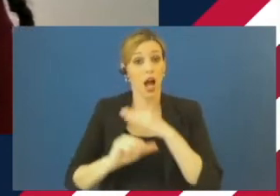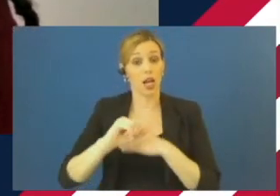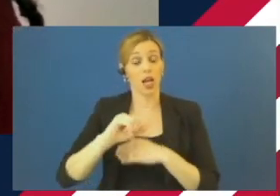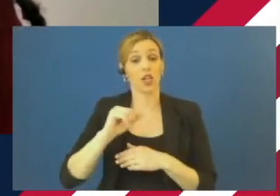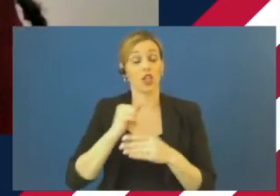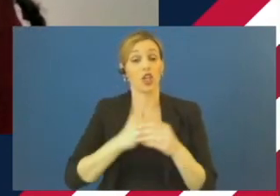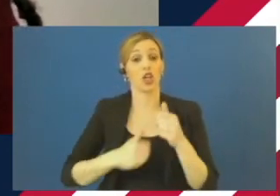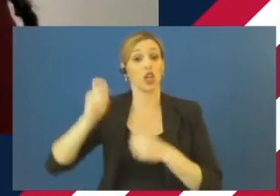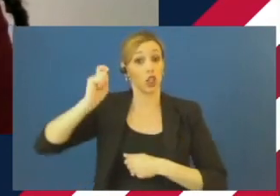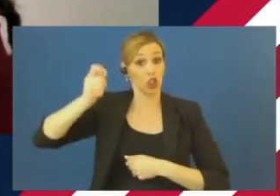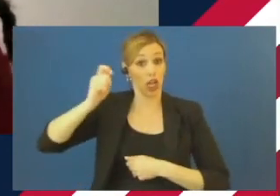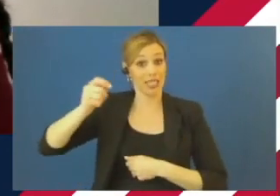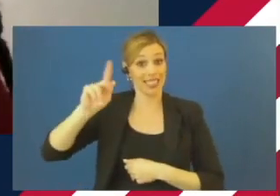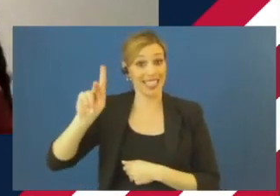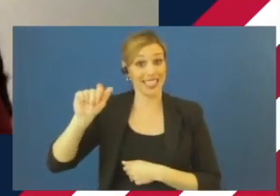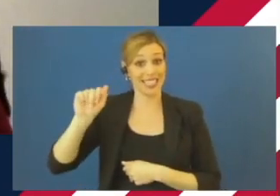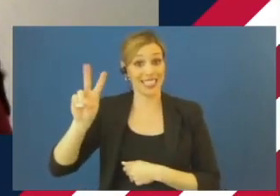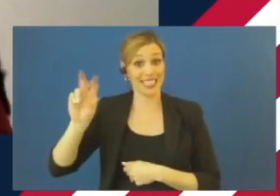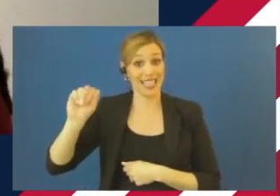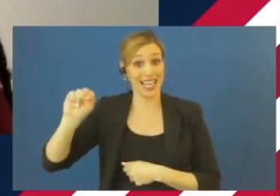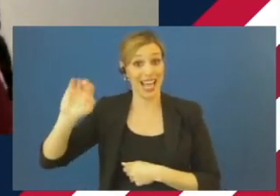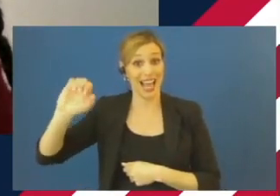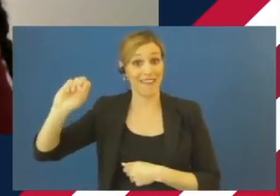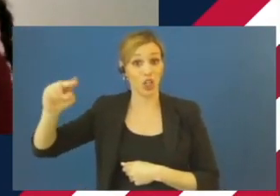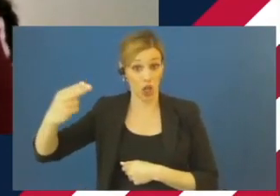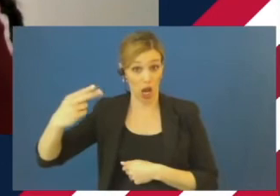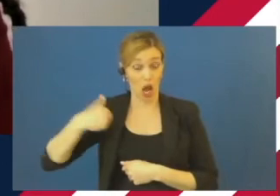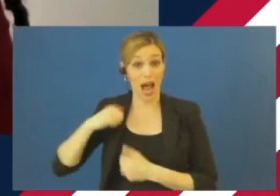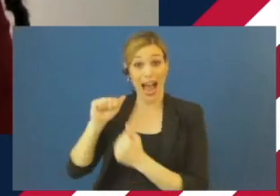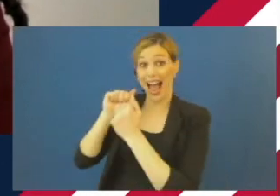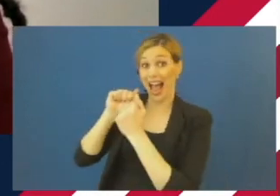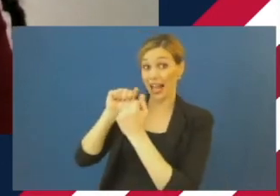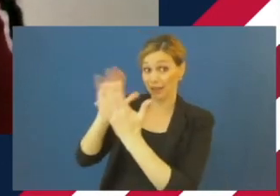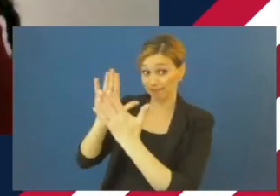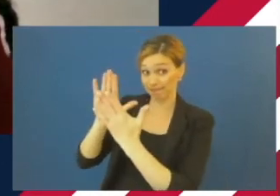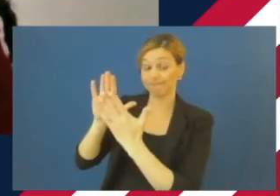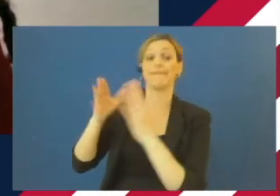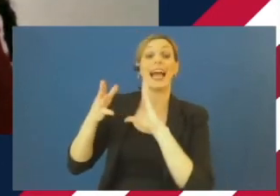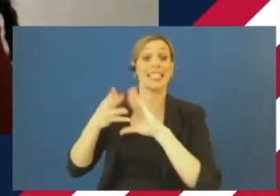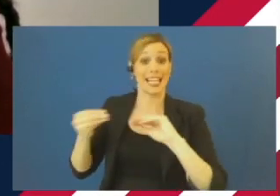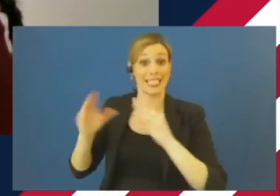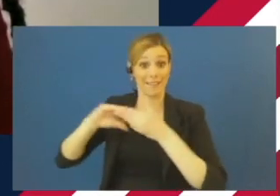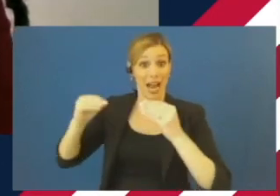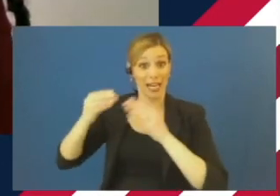in 2019, before the House Judiciary Committee's first hearing on gun violence in many years.